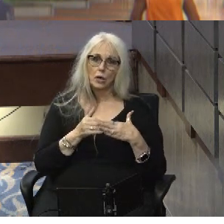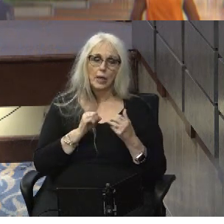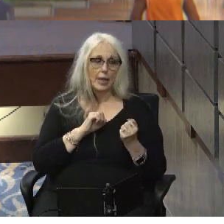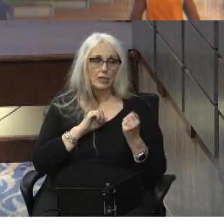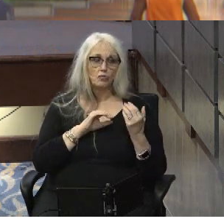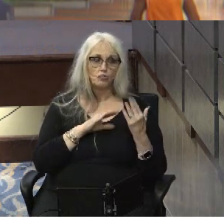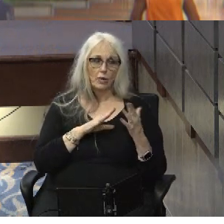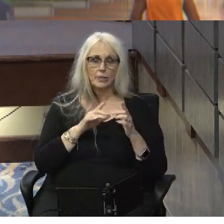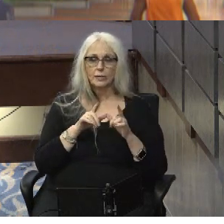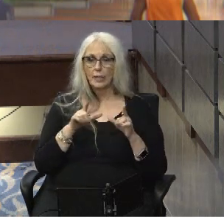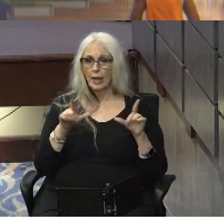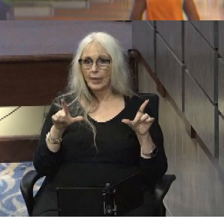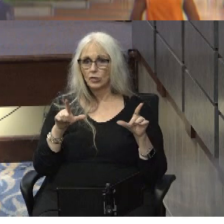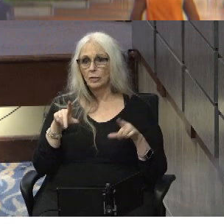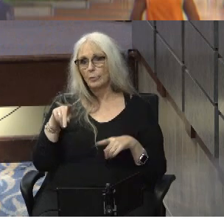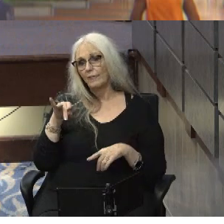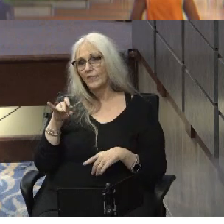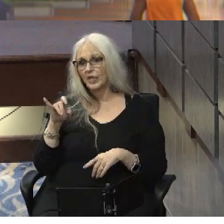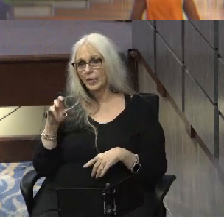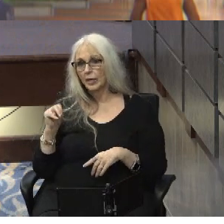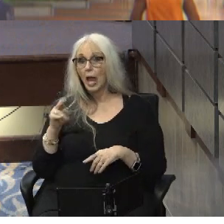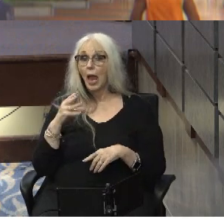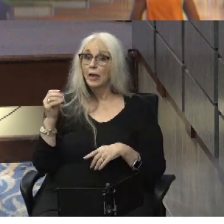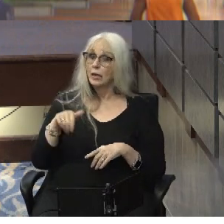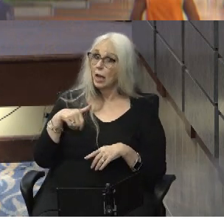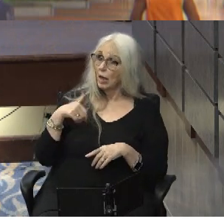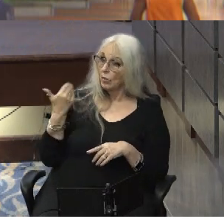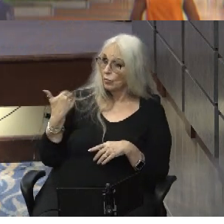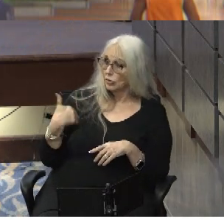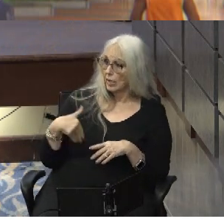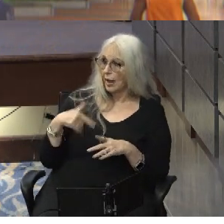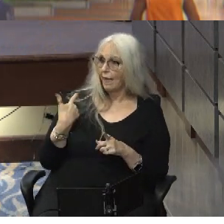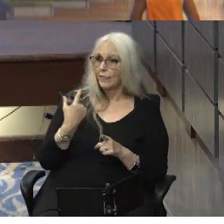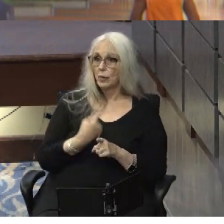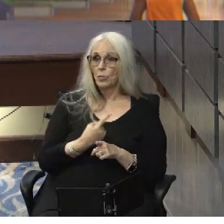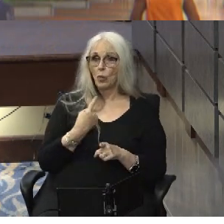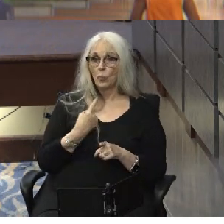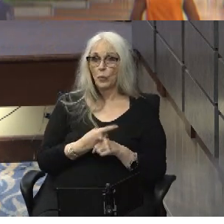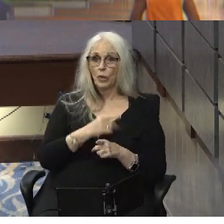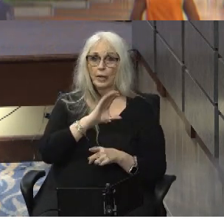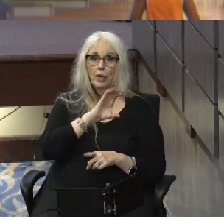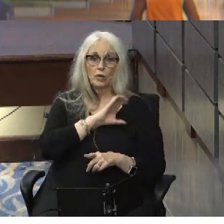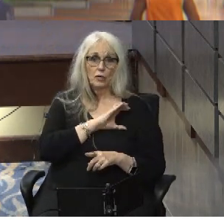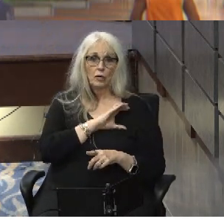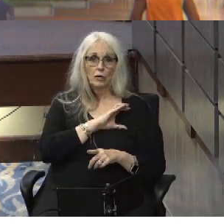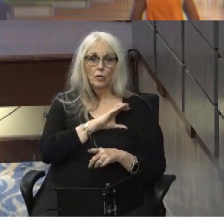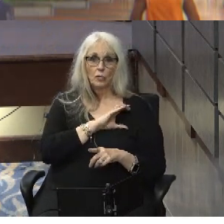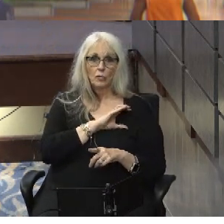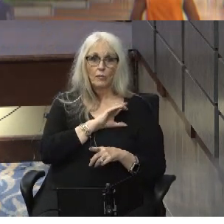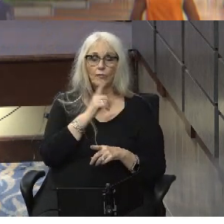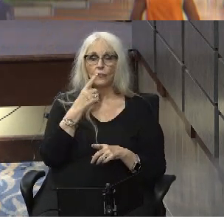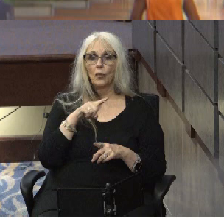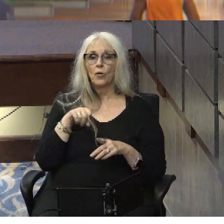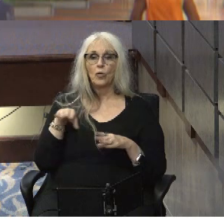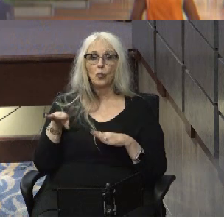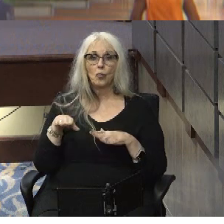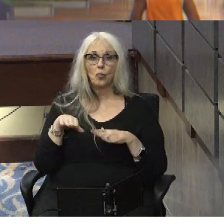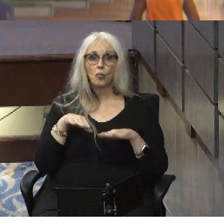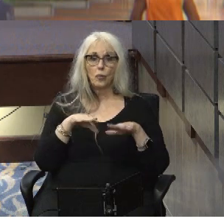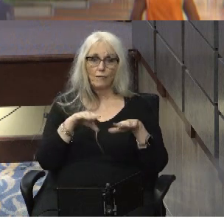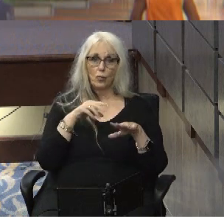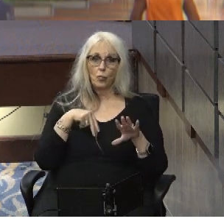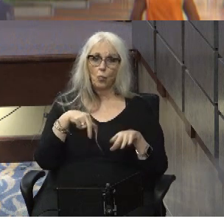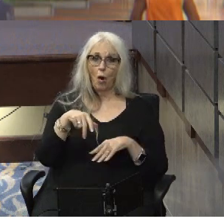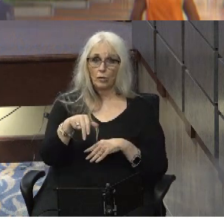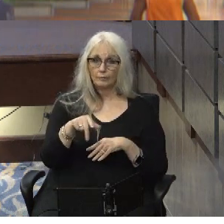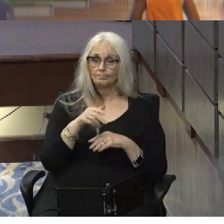of the pavilion, and on the other side, it wants to be, have the appropriate character for Catalyst and the Riverwalk development. So we're